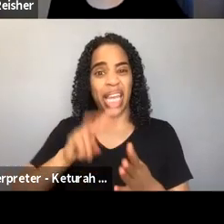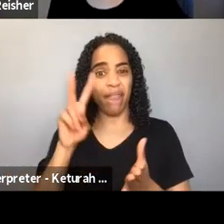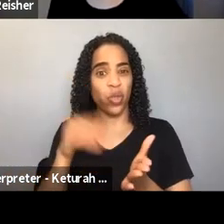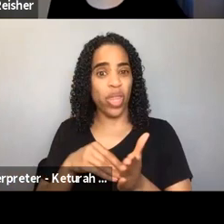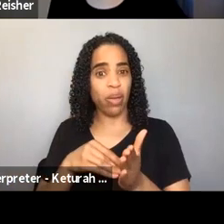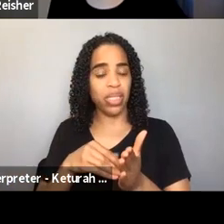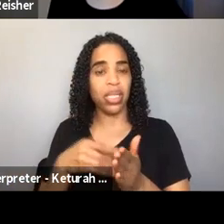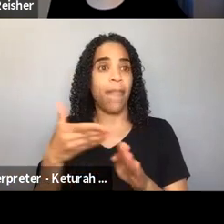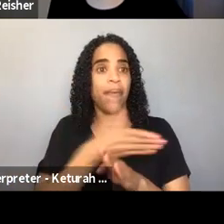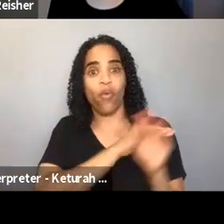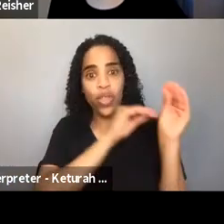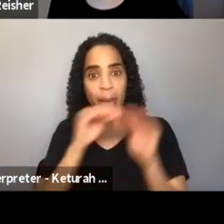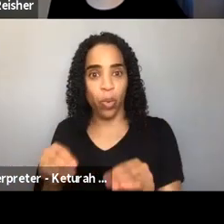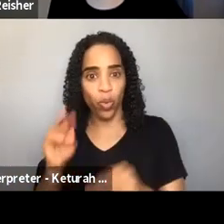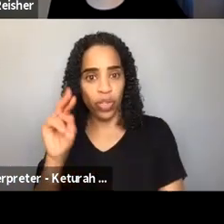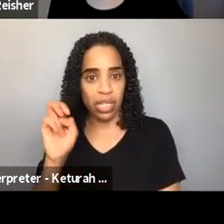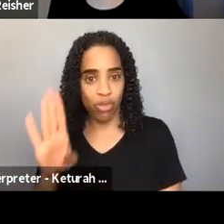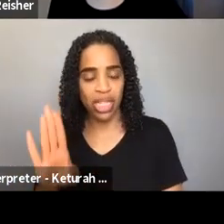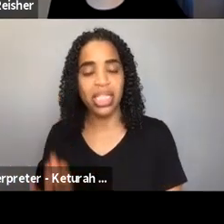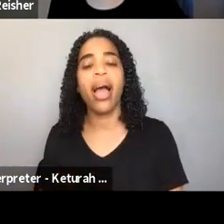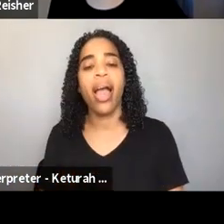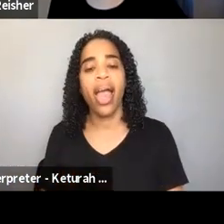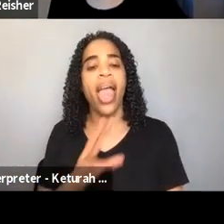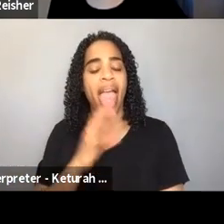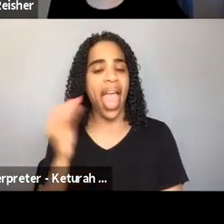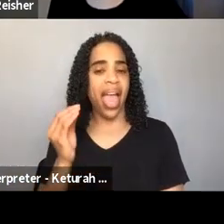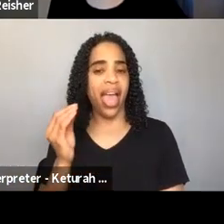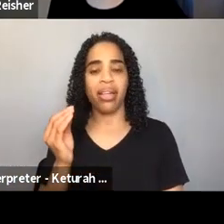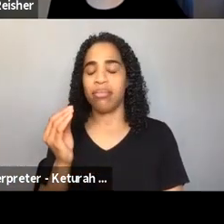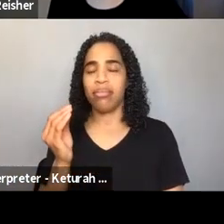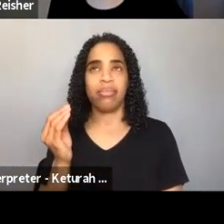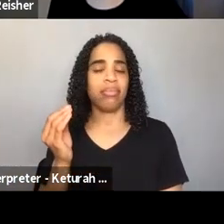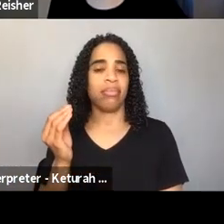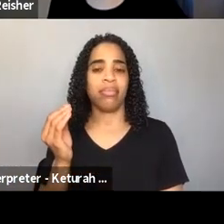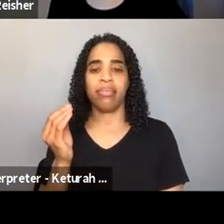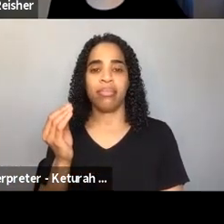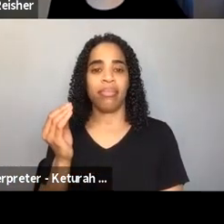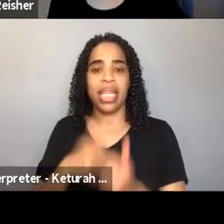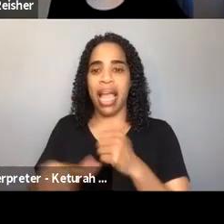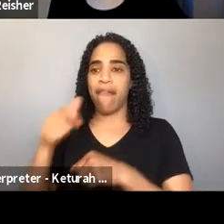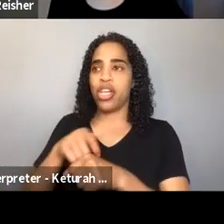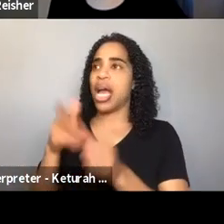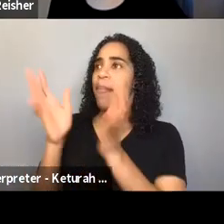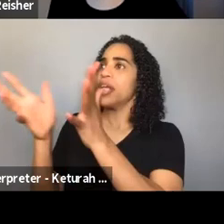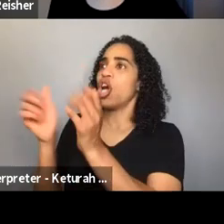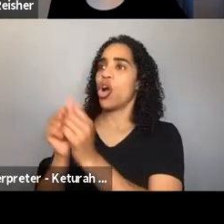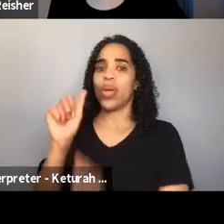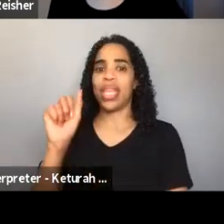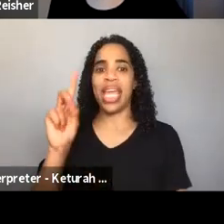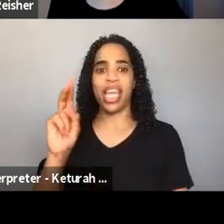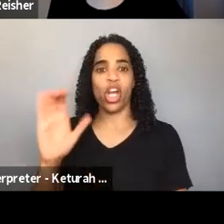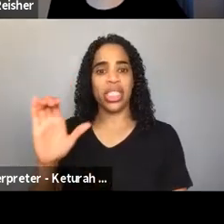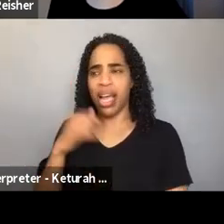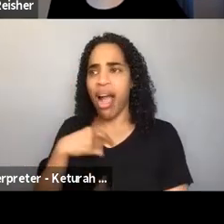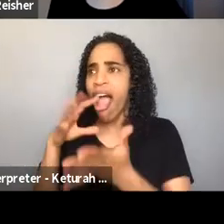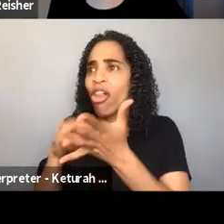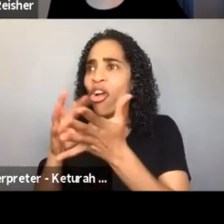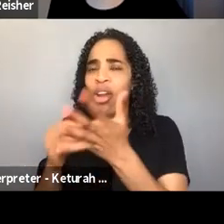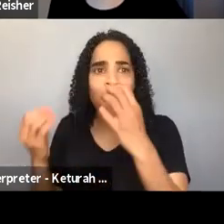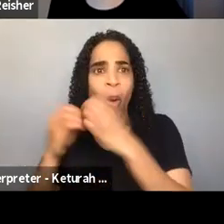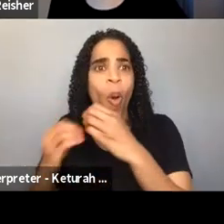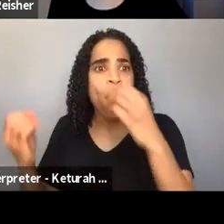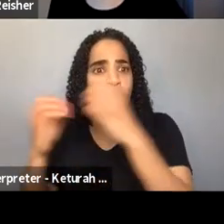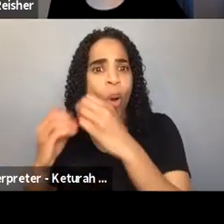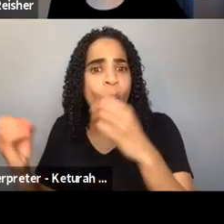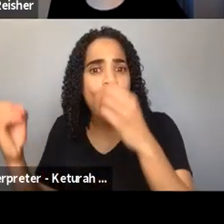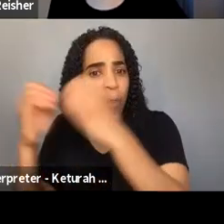here. And I have learned every time I talk to these folks, I learn more. It didn't